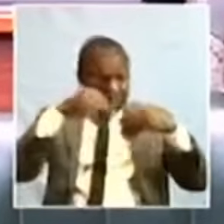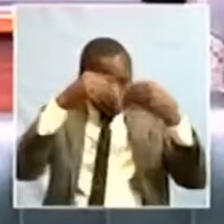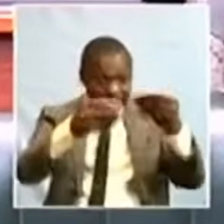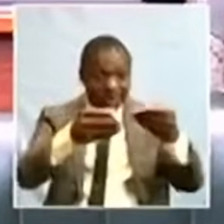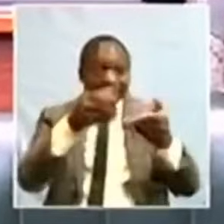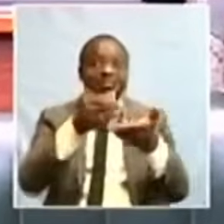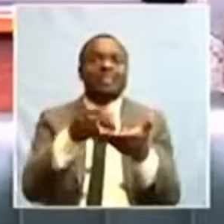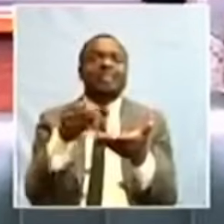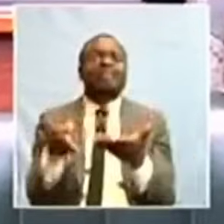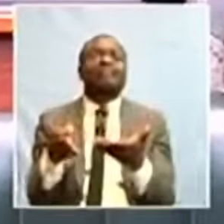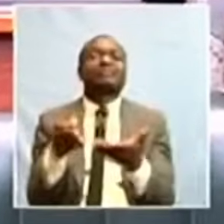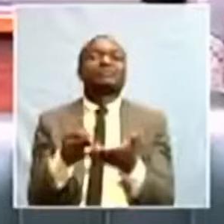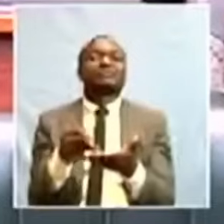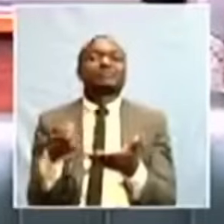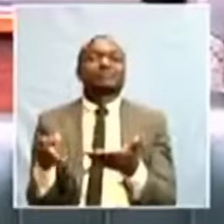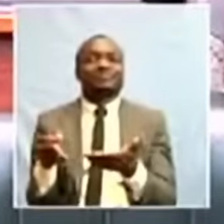fertilizer.